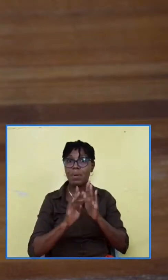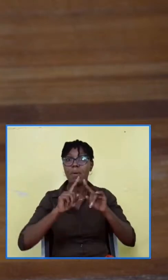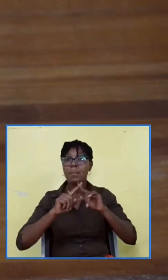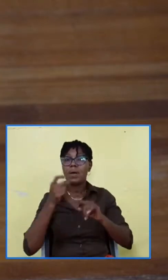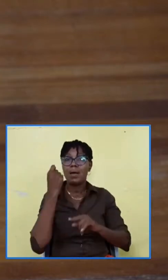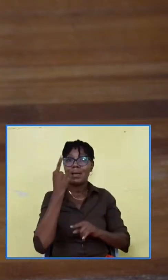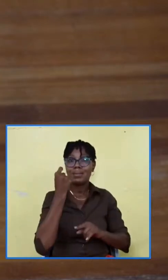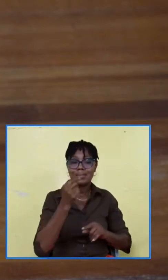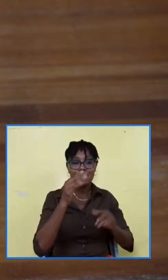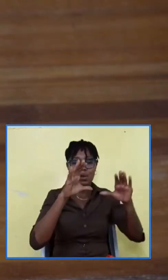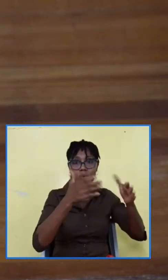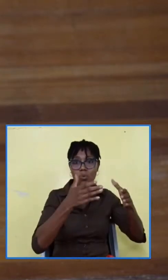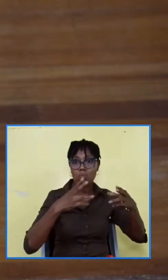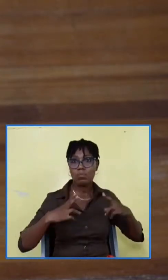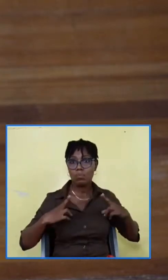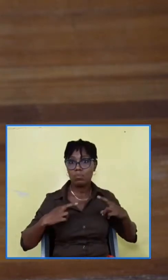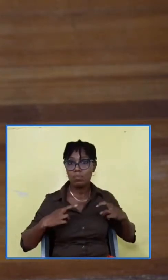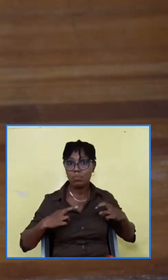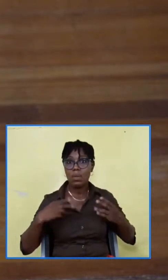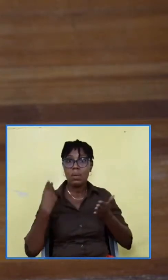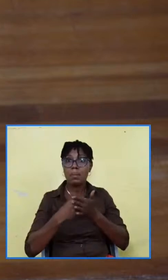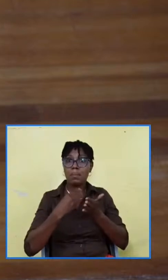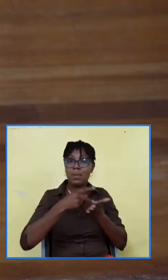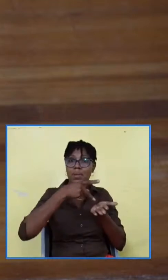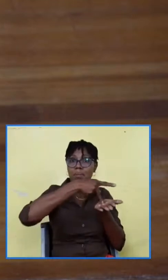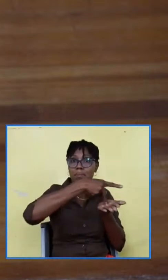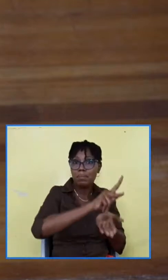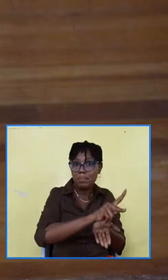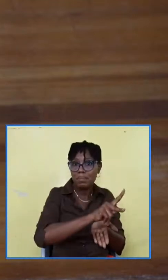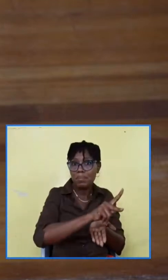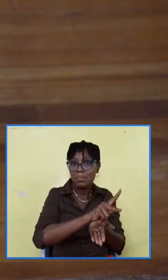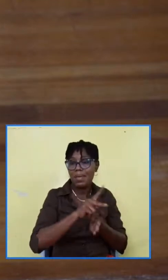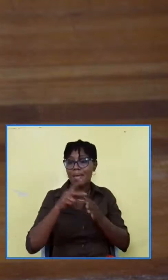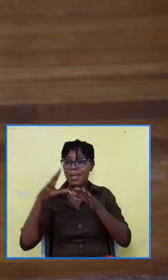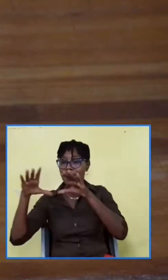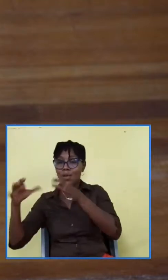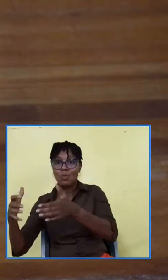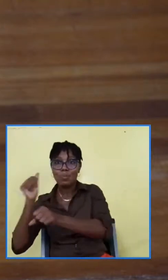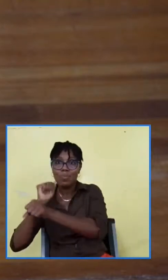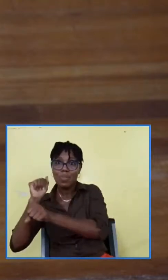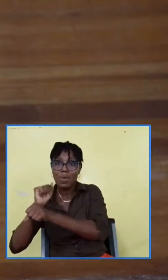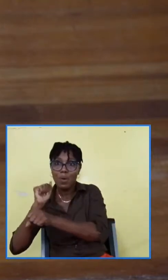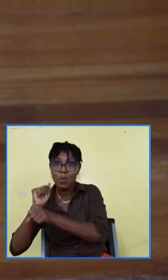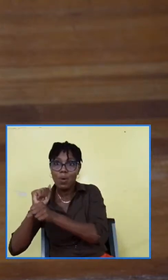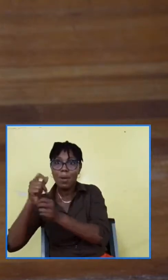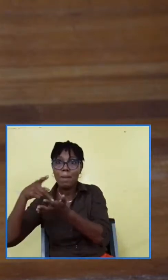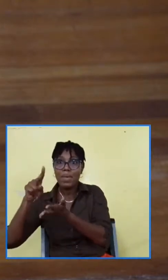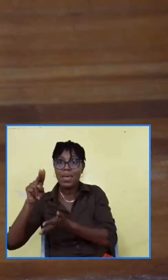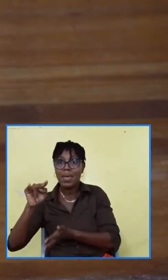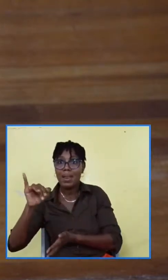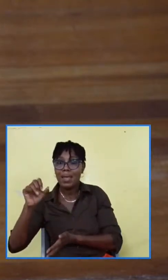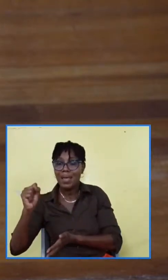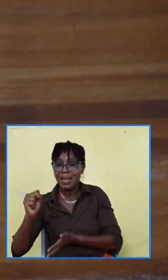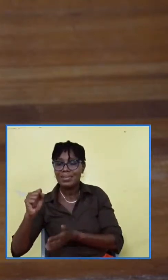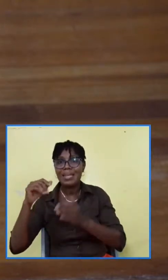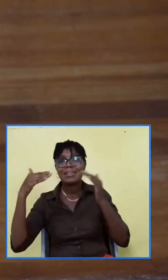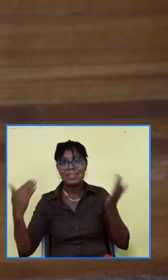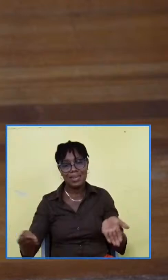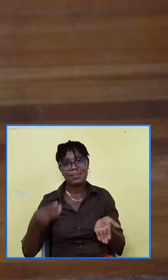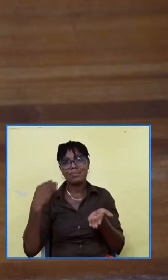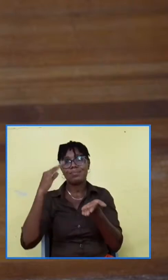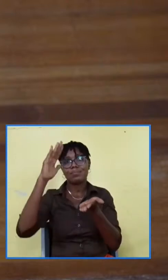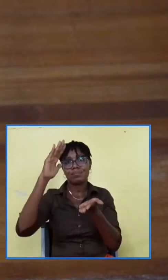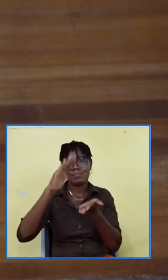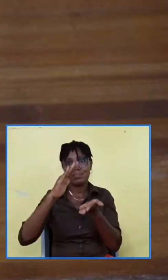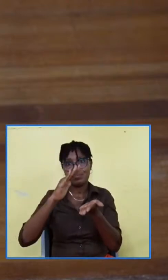retirees and the benefits that they're paid and the financing by the working population is what is pulling the fund down. The fund